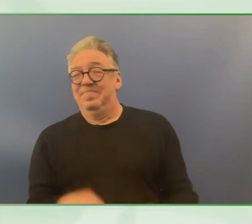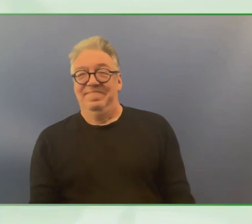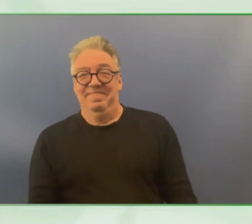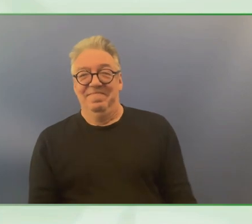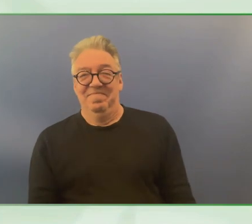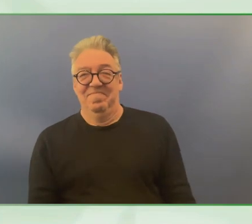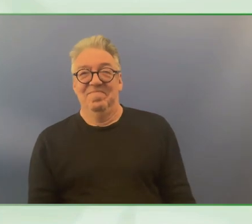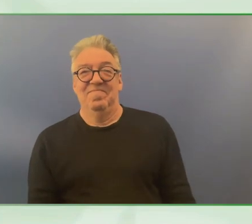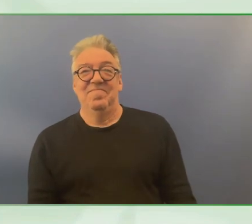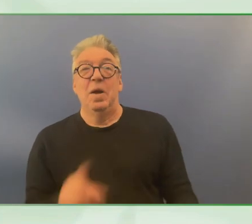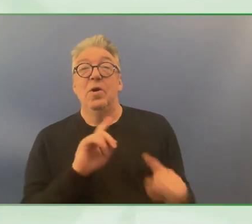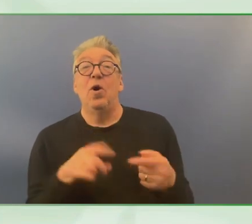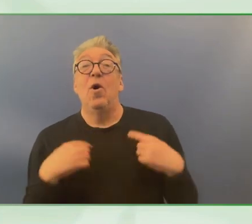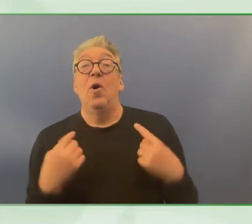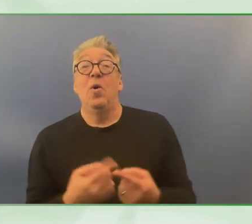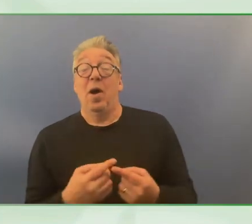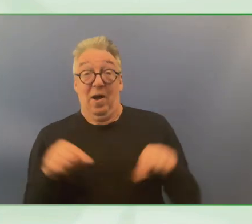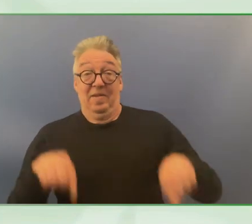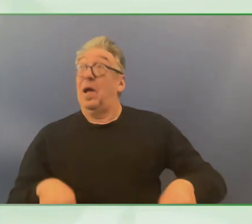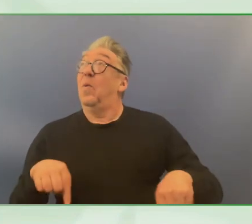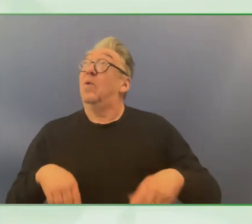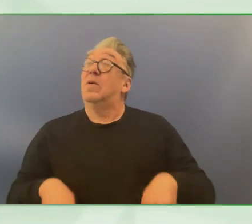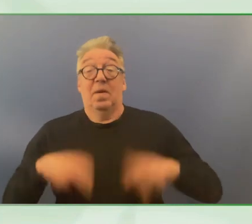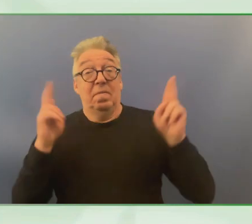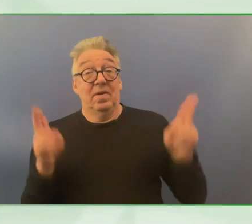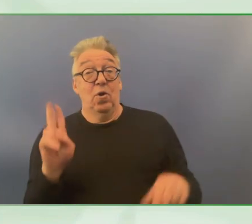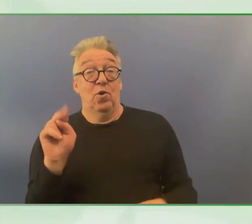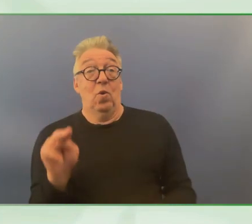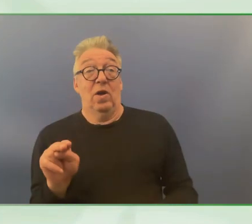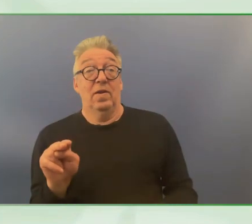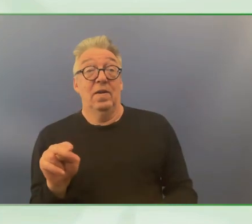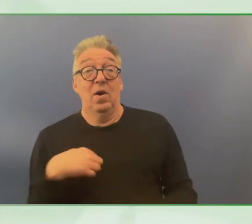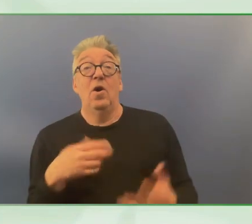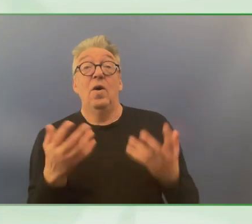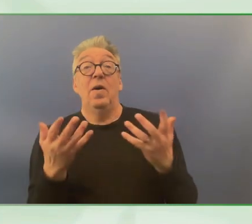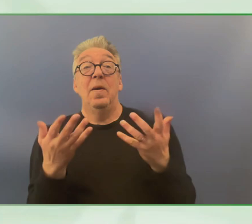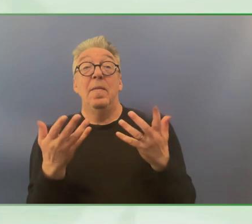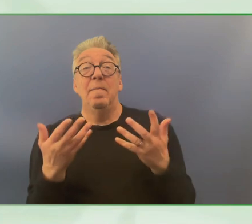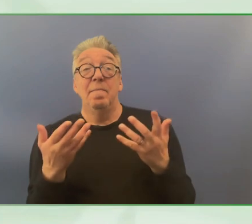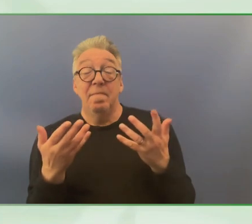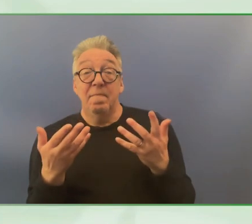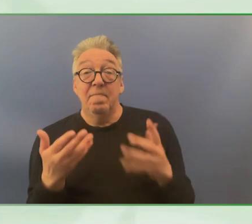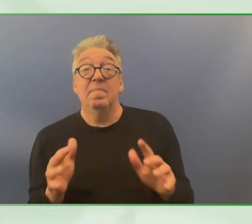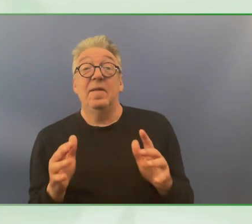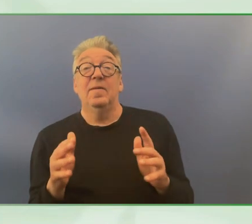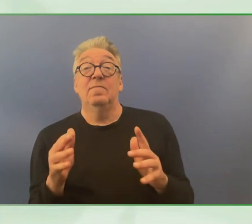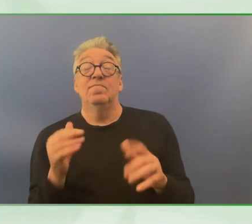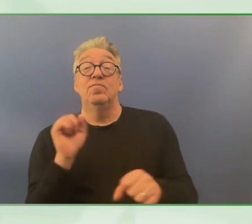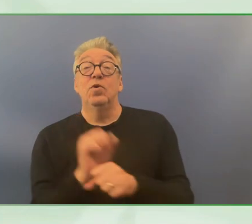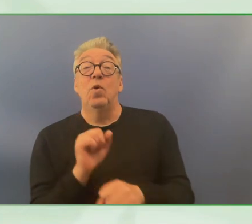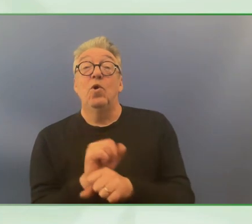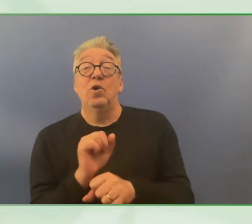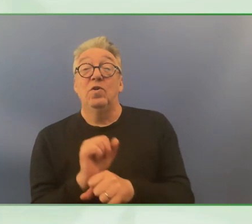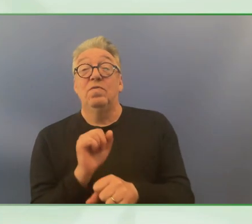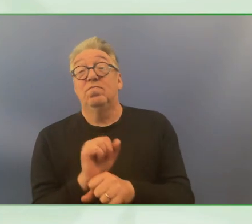are the UN. We have launched a project through the Unstereotypical Alliance that the UN has, and it's a project where